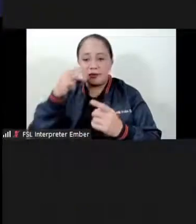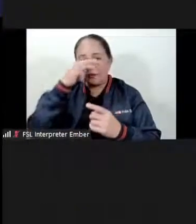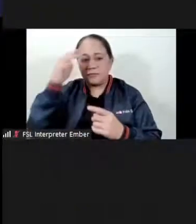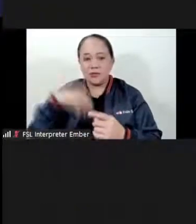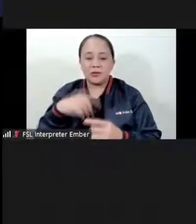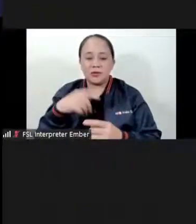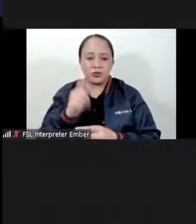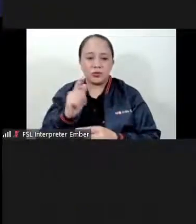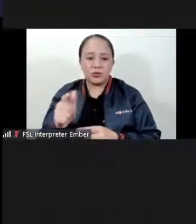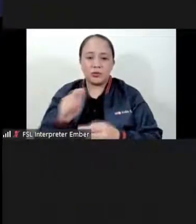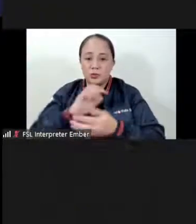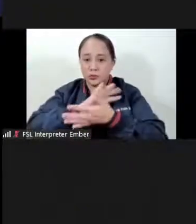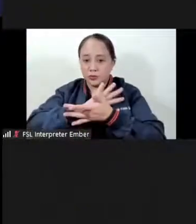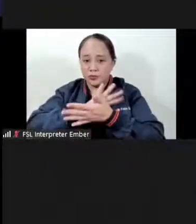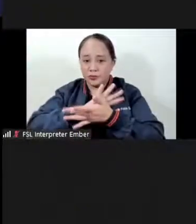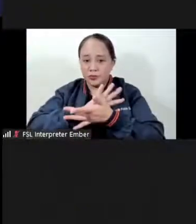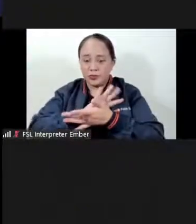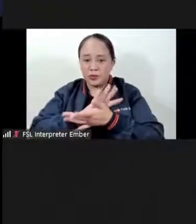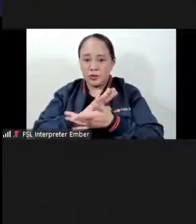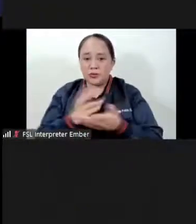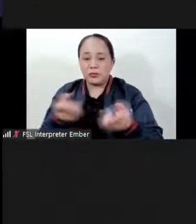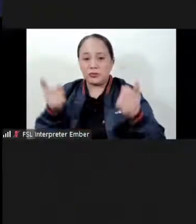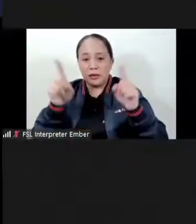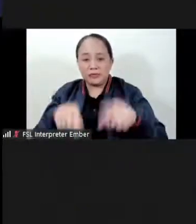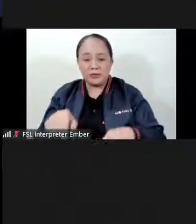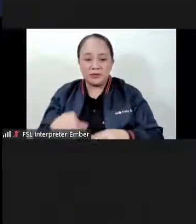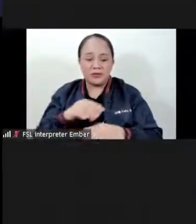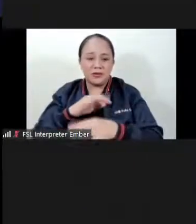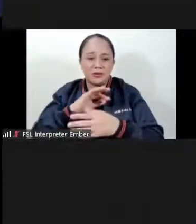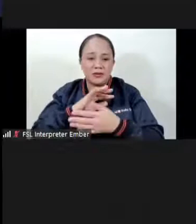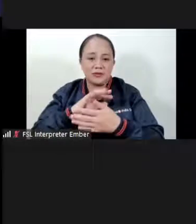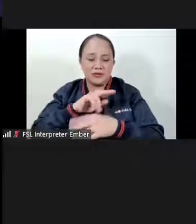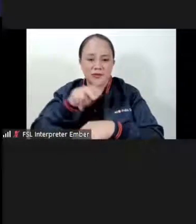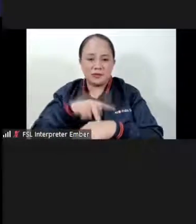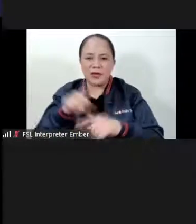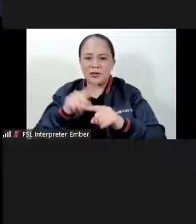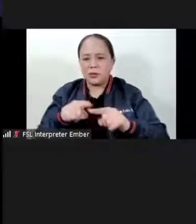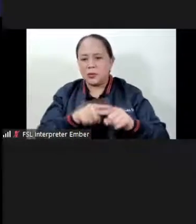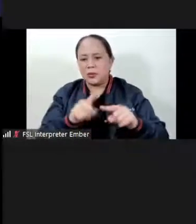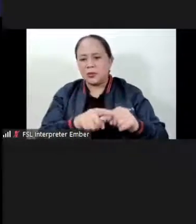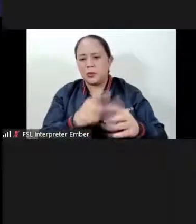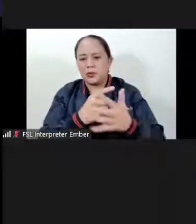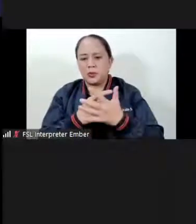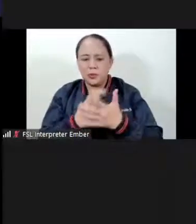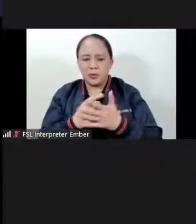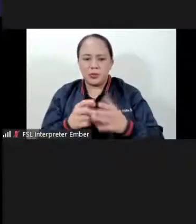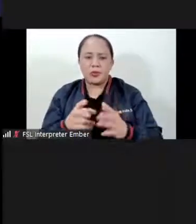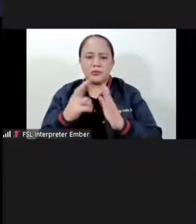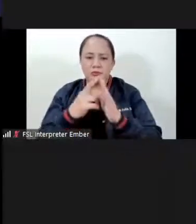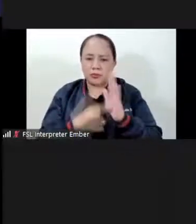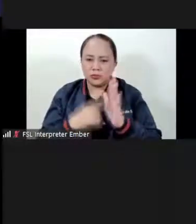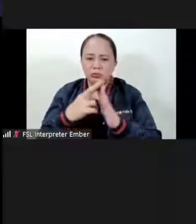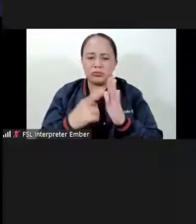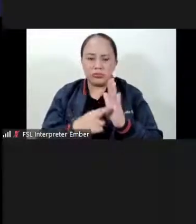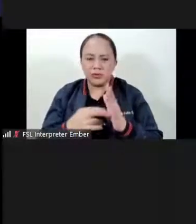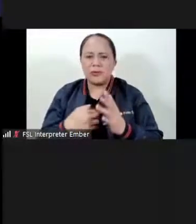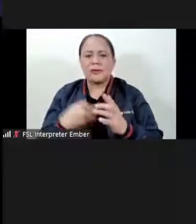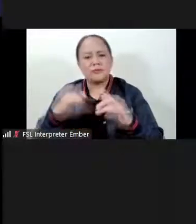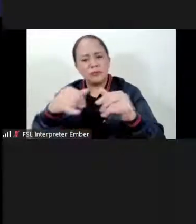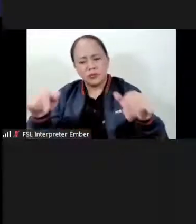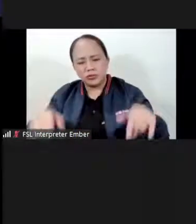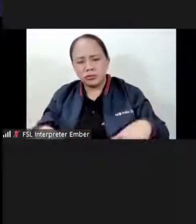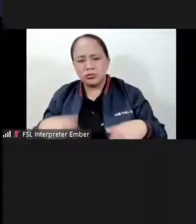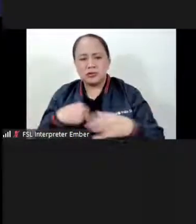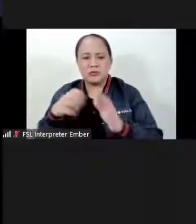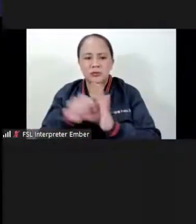when COVID-19 pandemic hit the Philippines, different quarantine protocols and restrictions were put into place, such